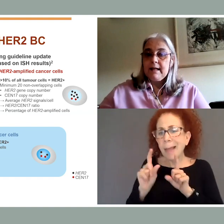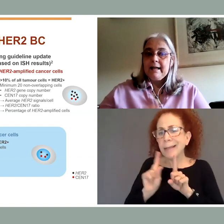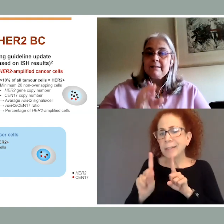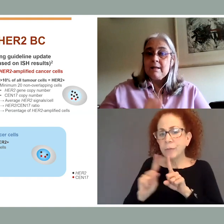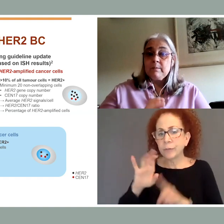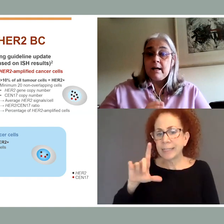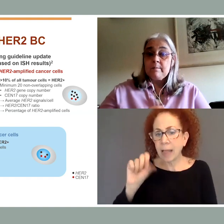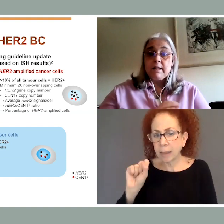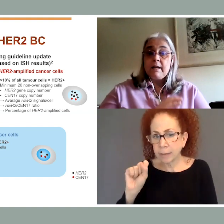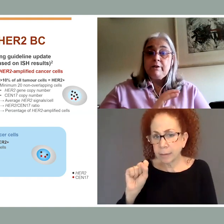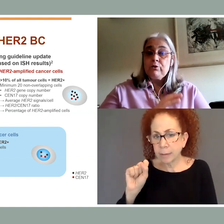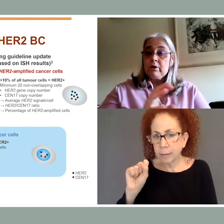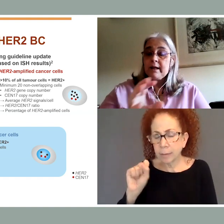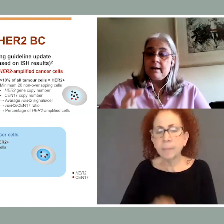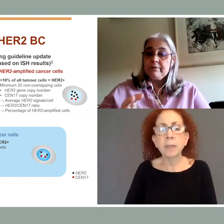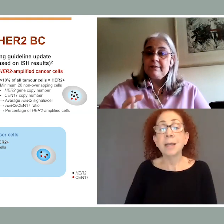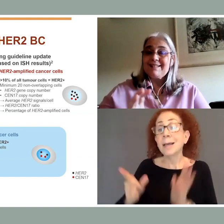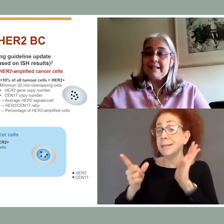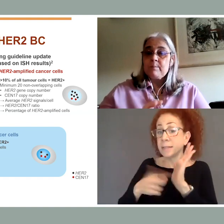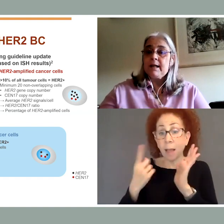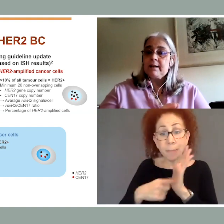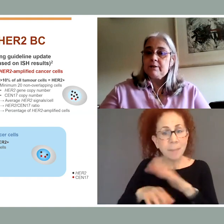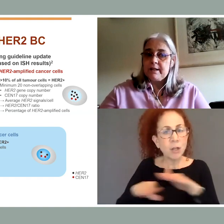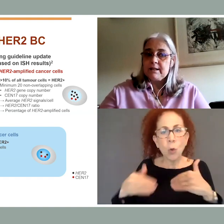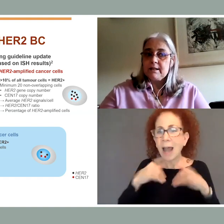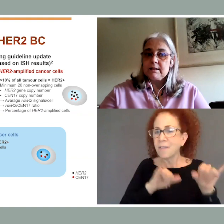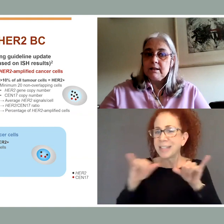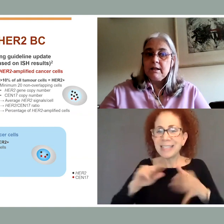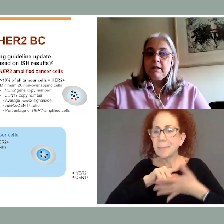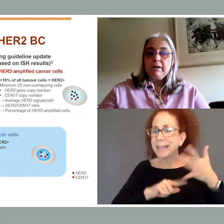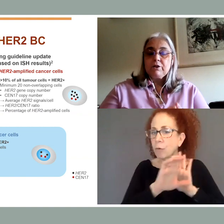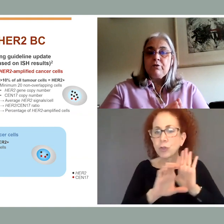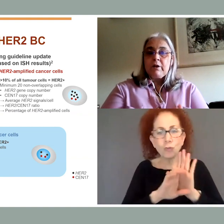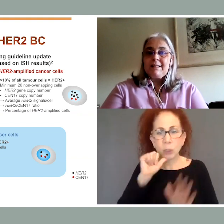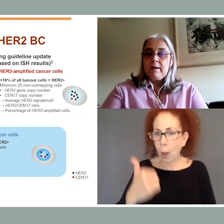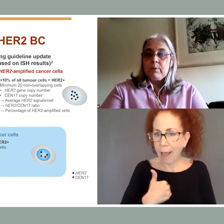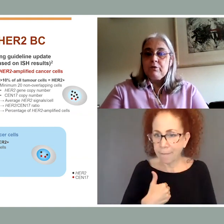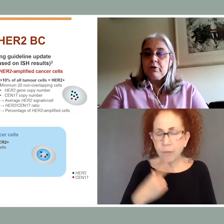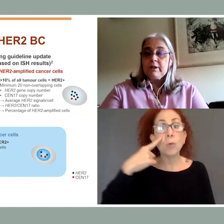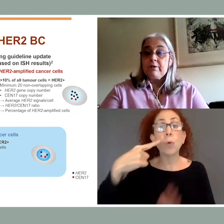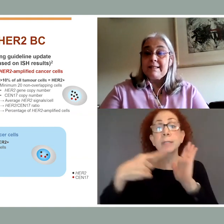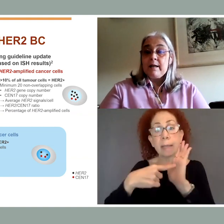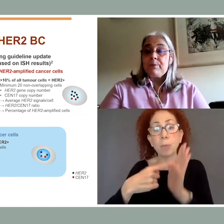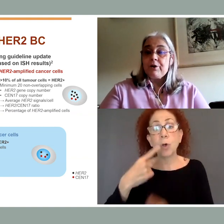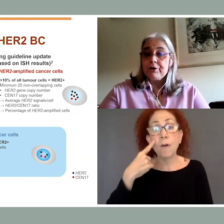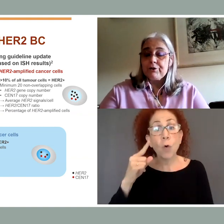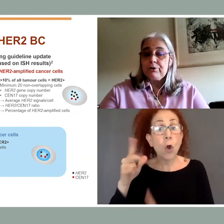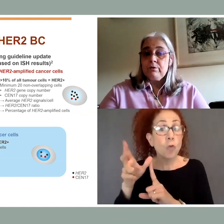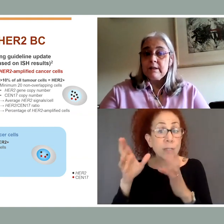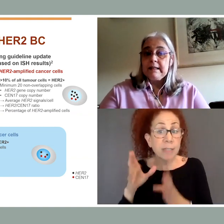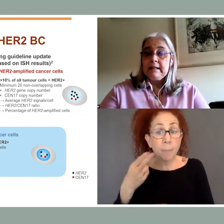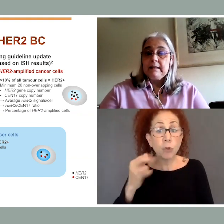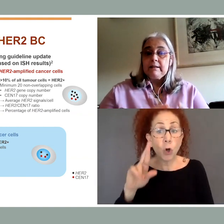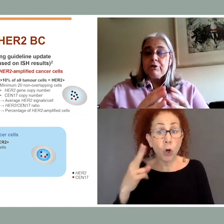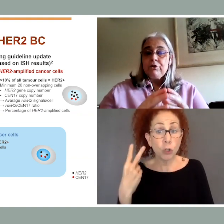cells, and sometimes they do not have the same characteristics. So for example, for the receptor